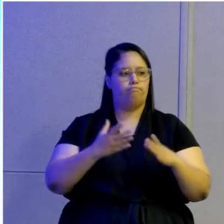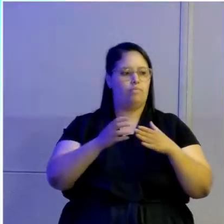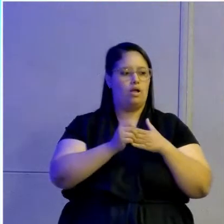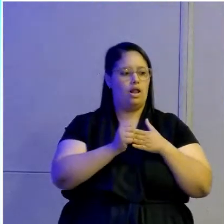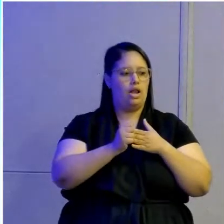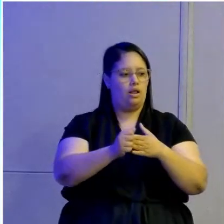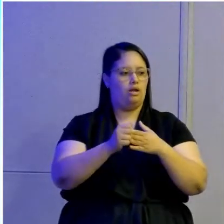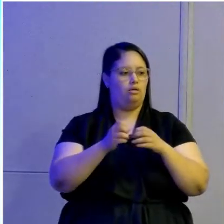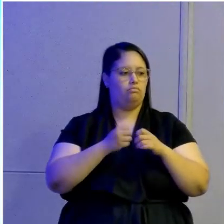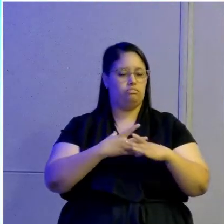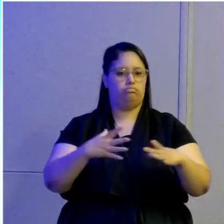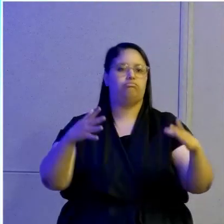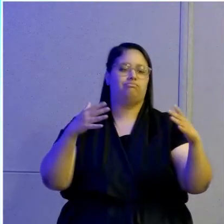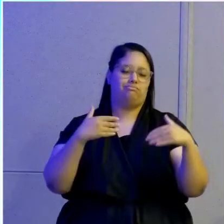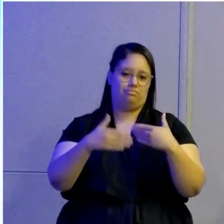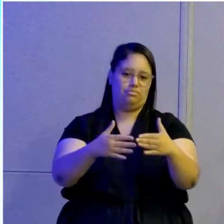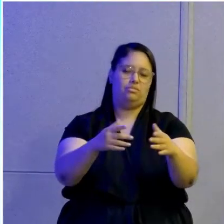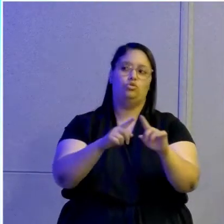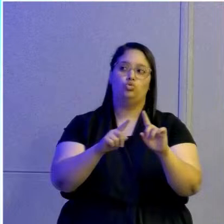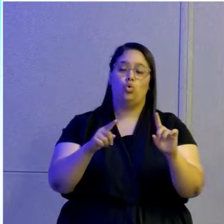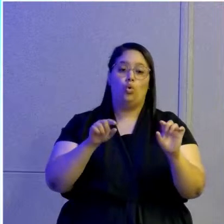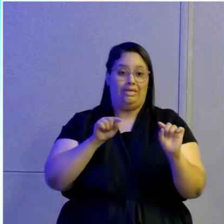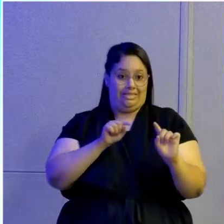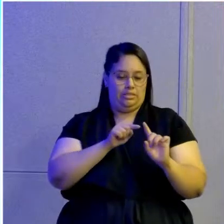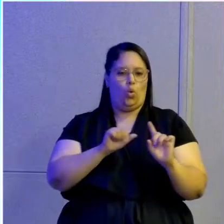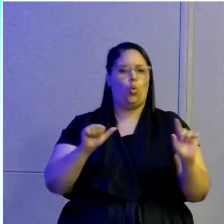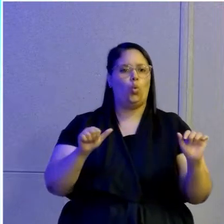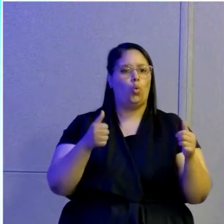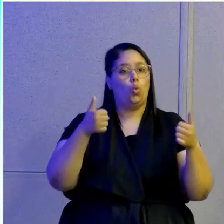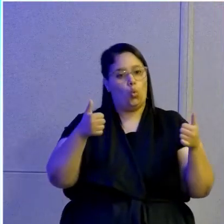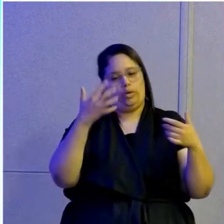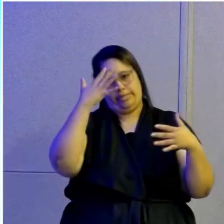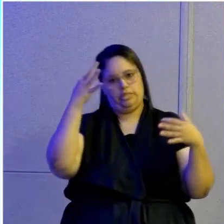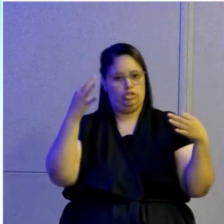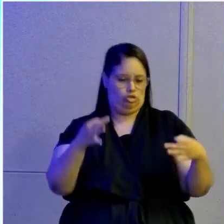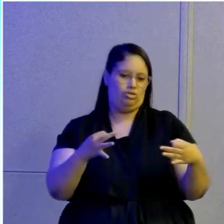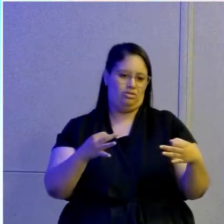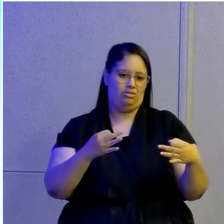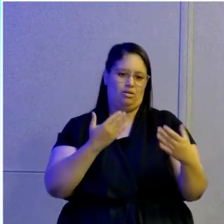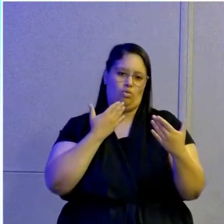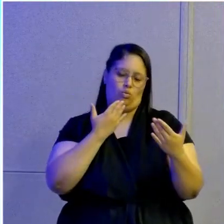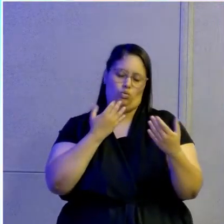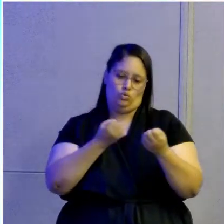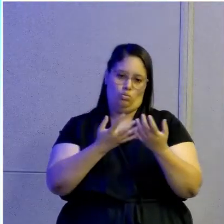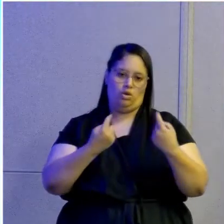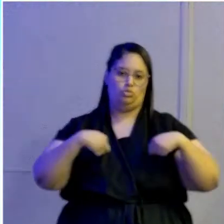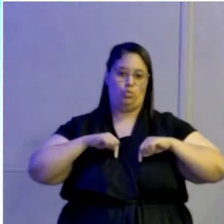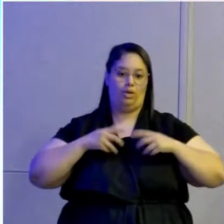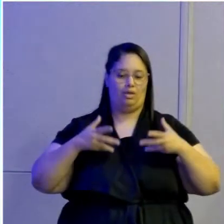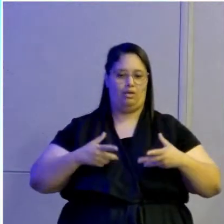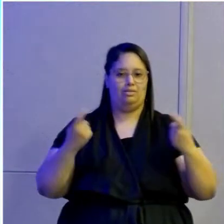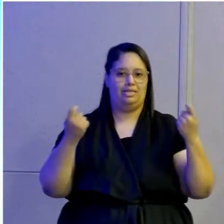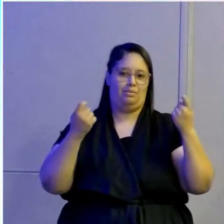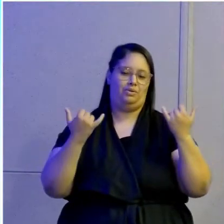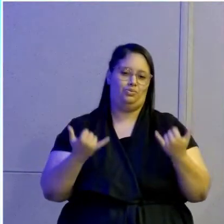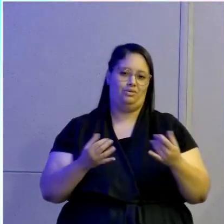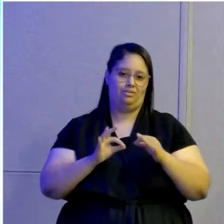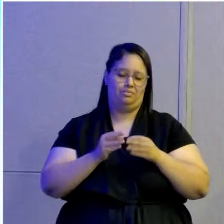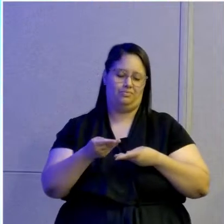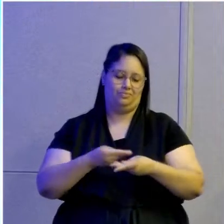we are here. Indeed, that was a good decision. Thank you very much. We are here to celebrate today.